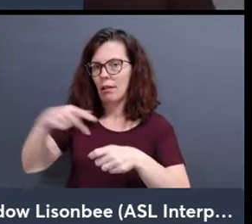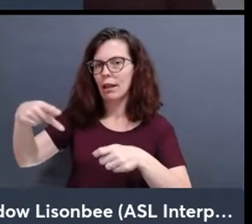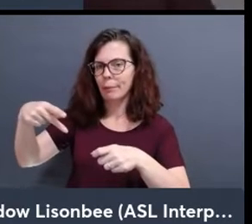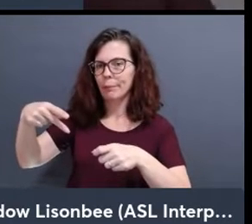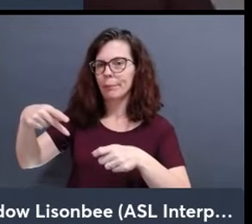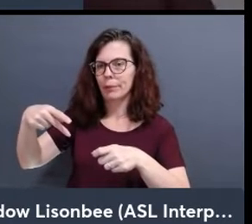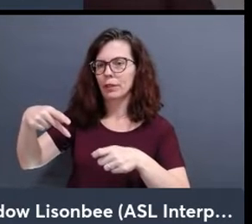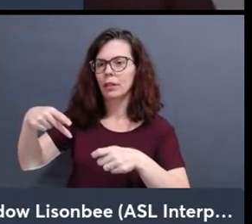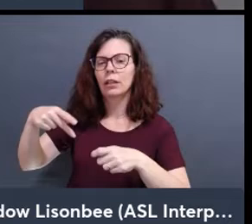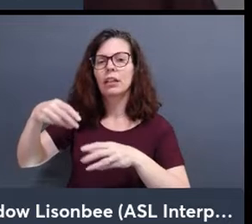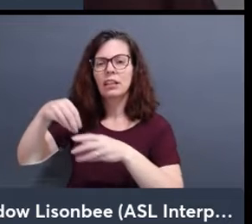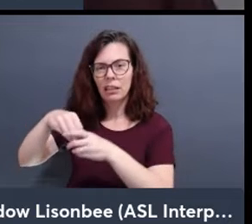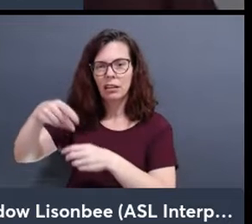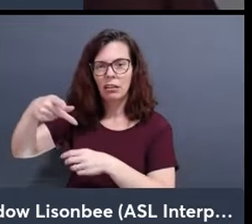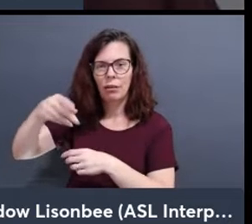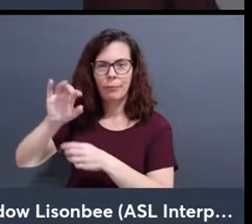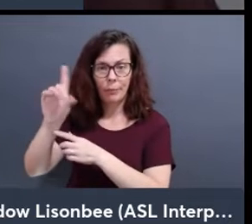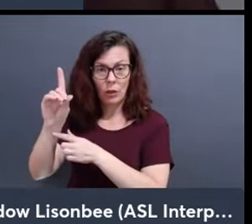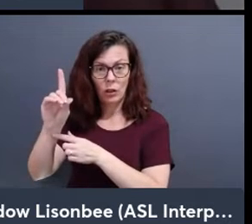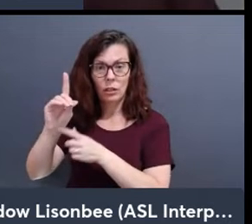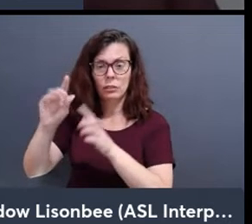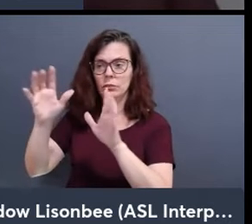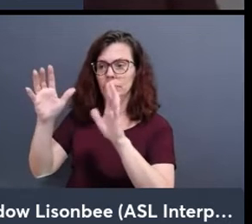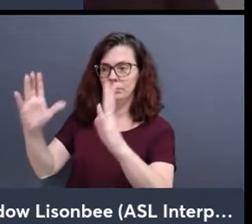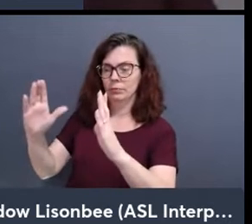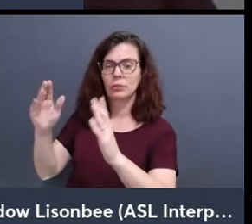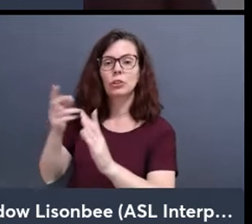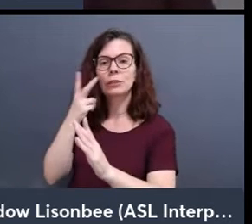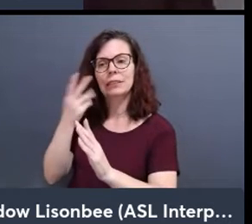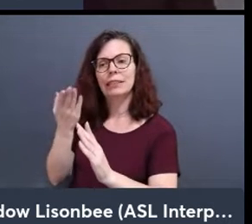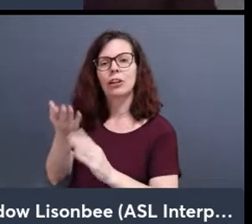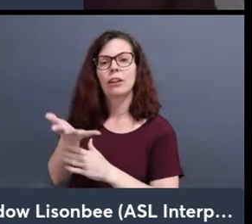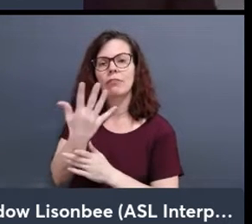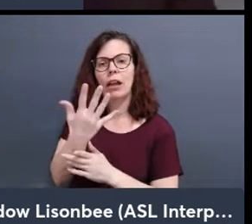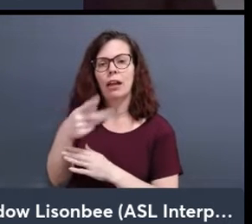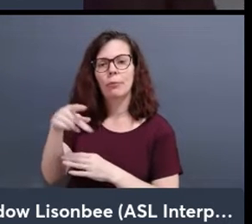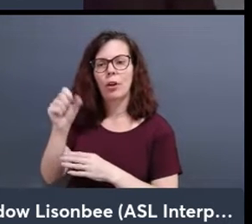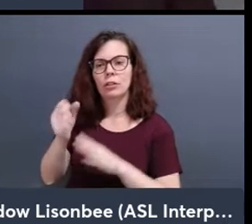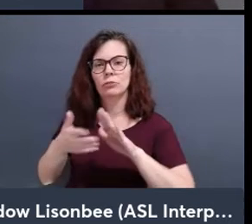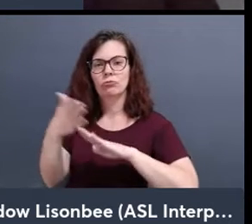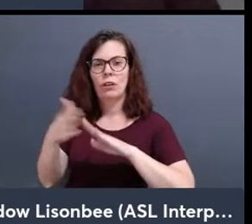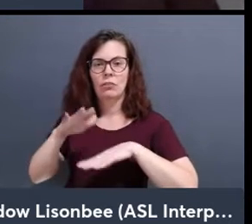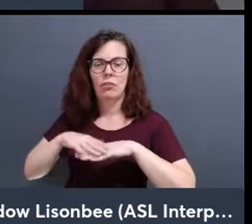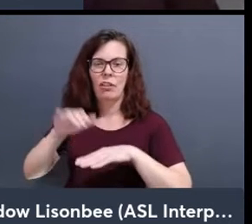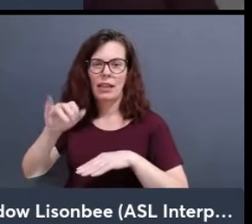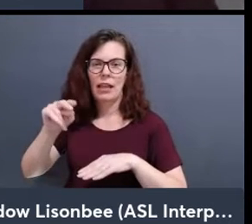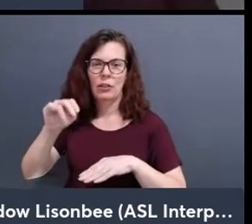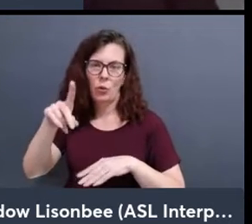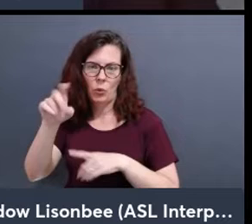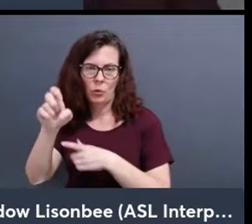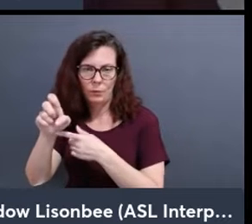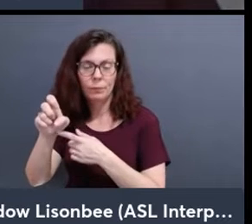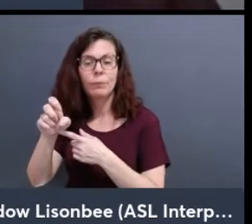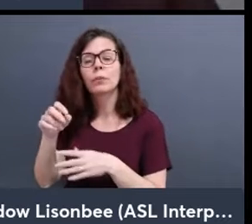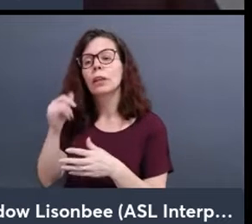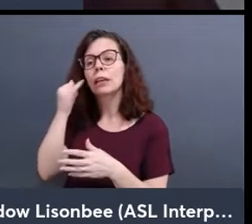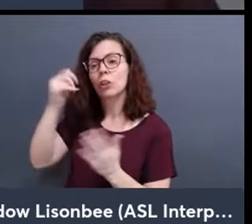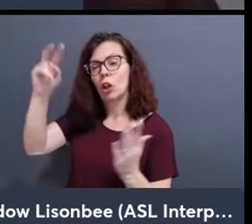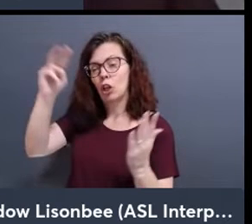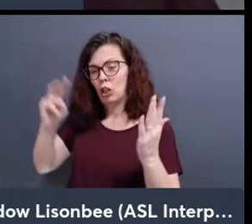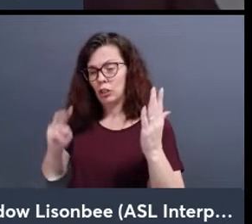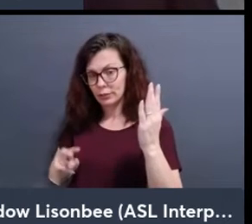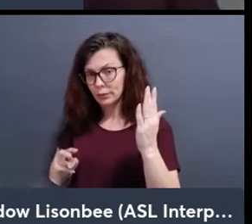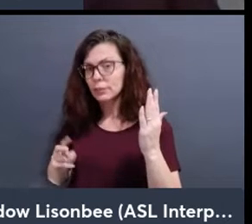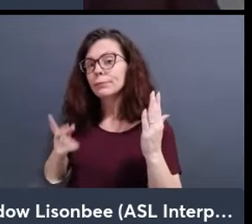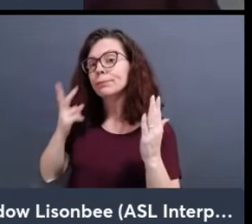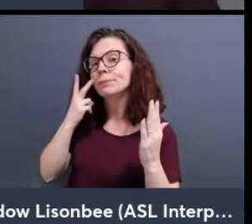a pod. And so we can look in here, and there are 5 pods running on this node. And if we go down, we can look at